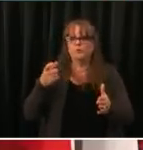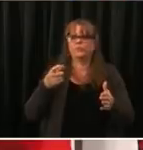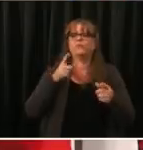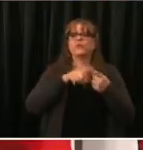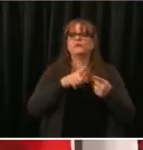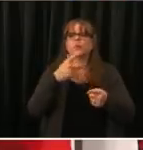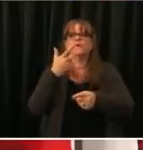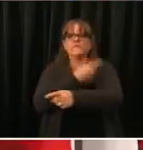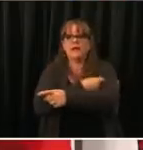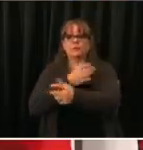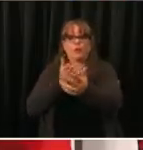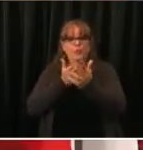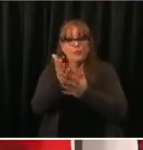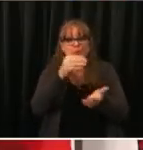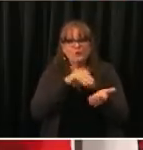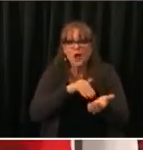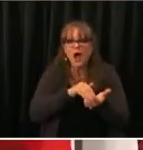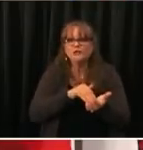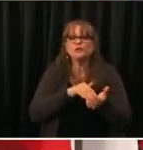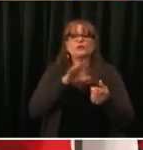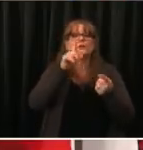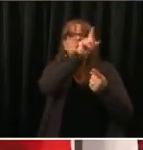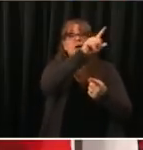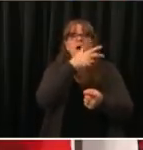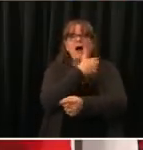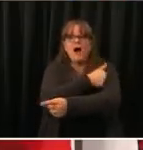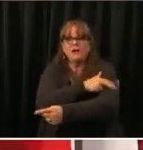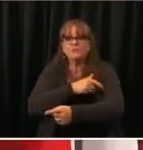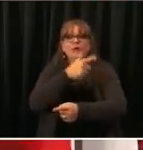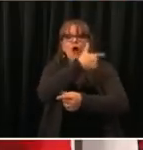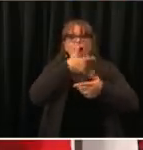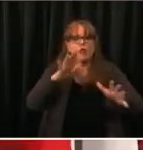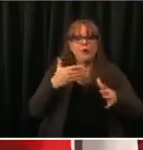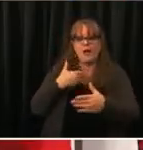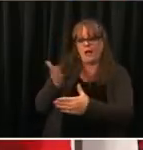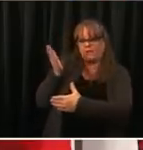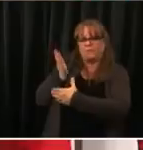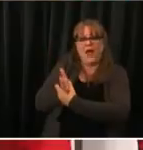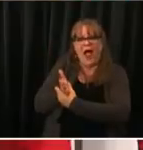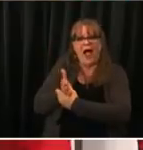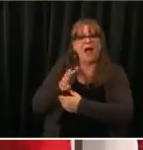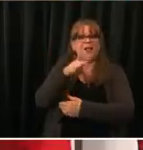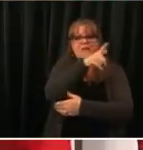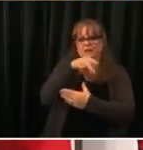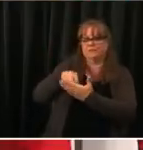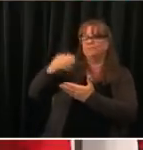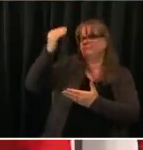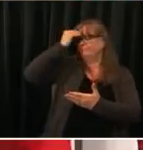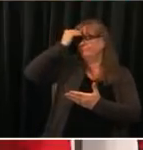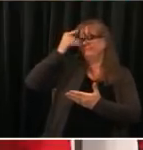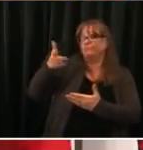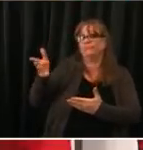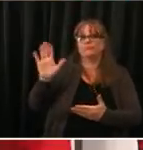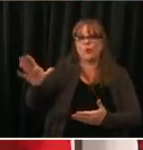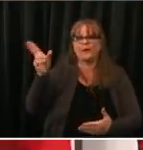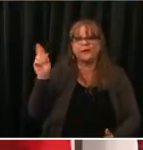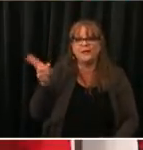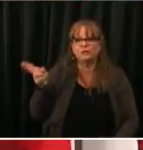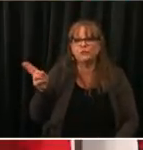through the hospitals in which that person may be a patient and may receive regular treatment. So the medical records should be there, but there will be some way